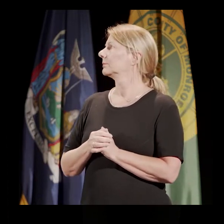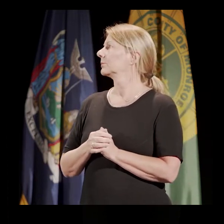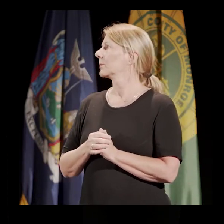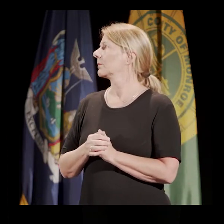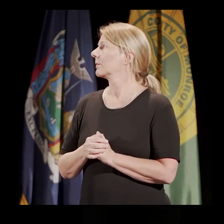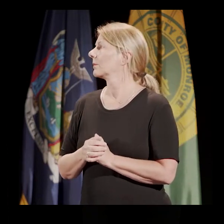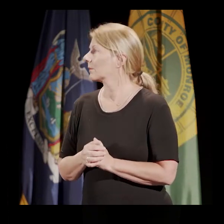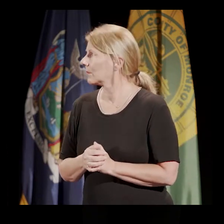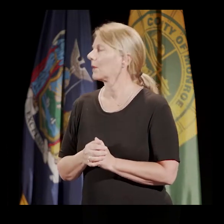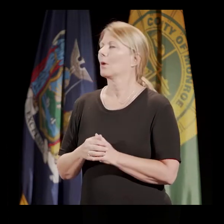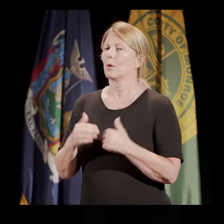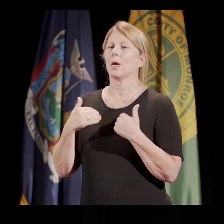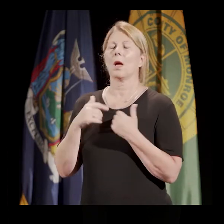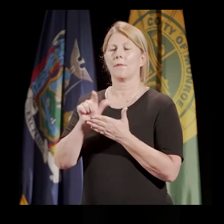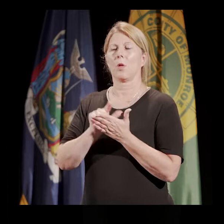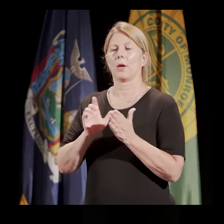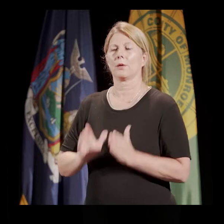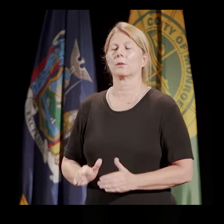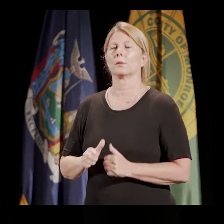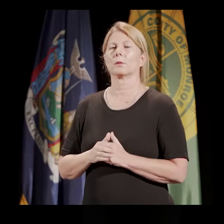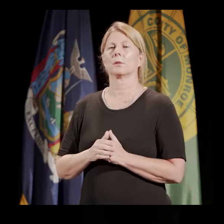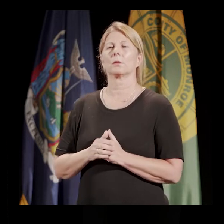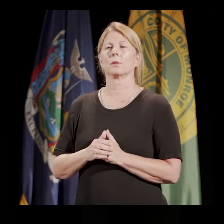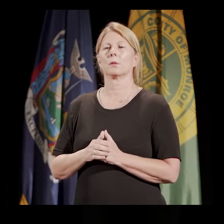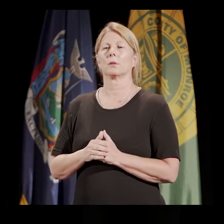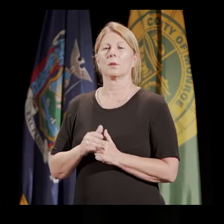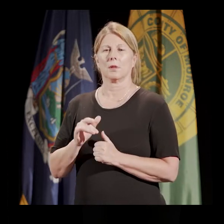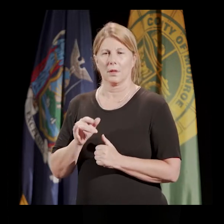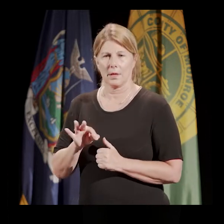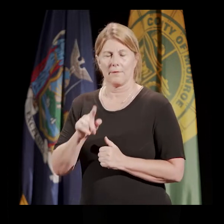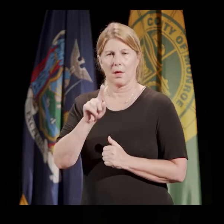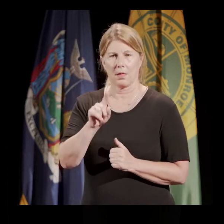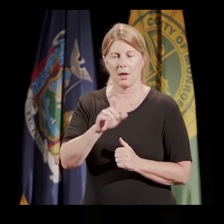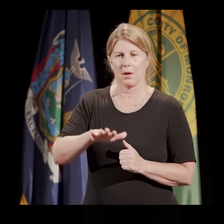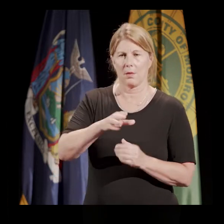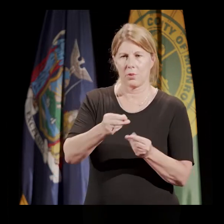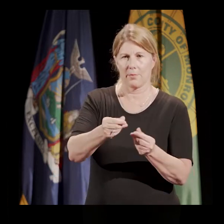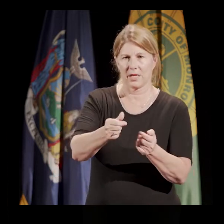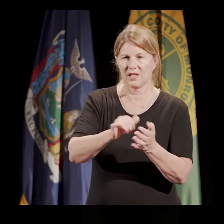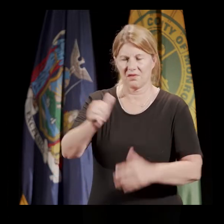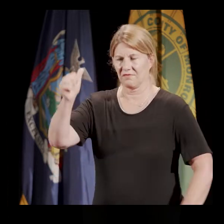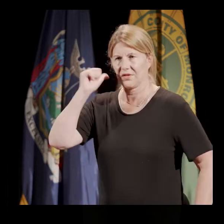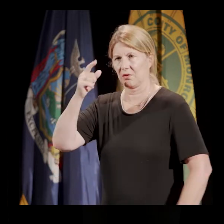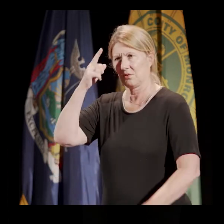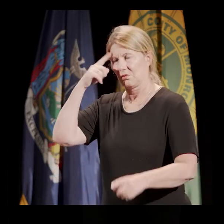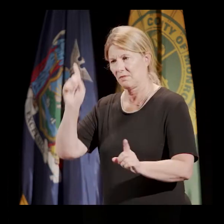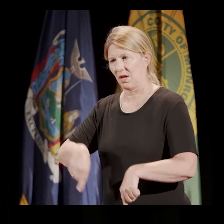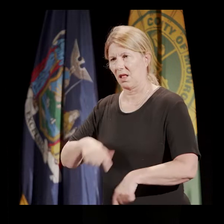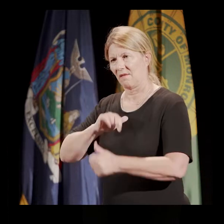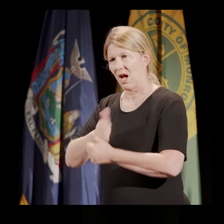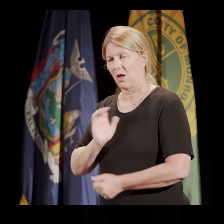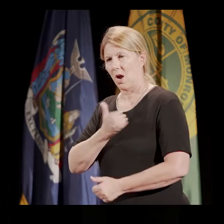law department for an attorney to go after properties that refuse to comply with our codes, thus causing blight in our